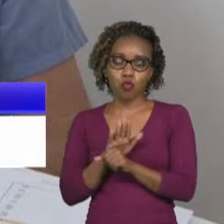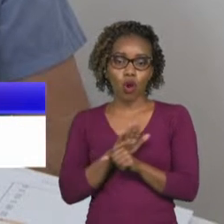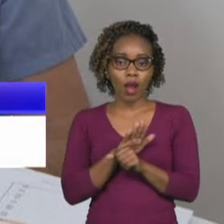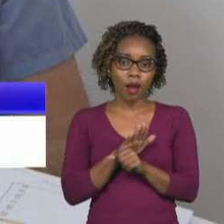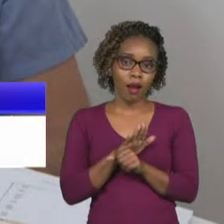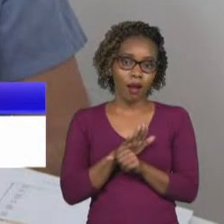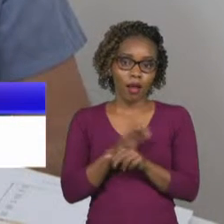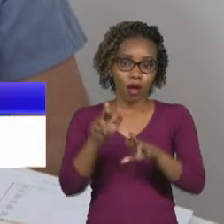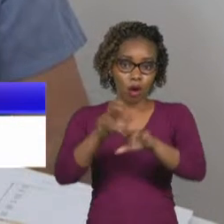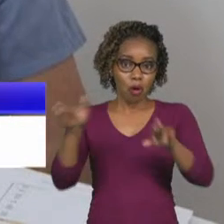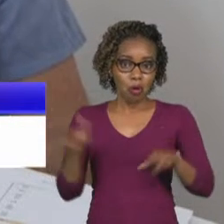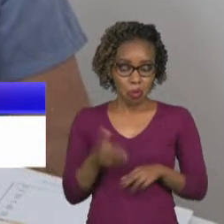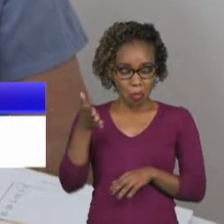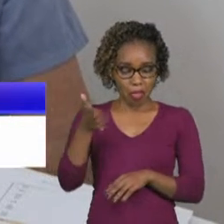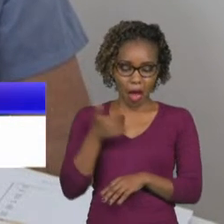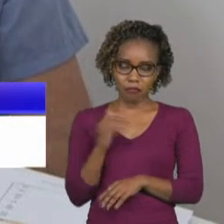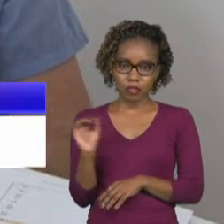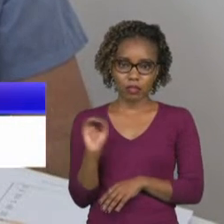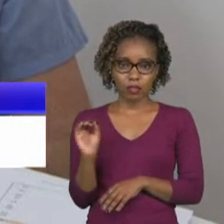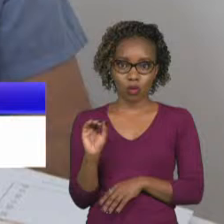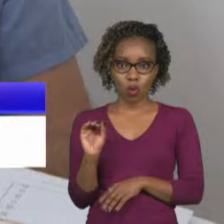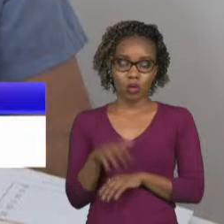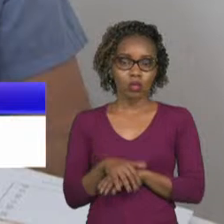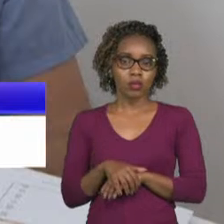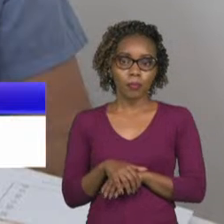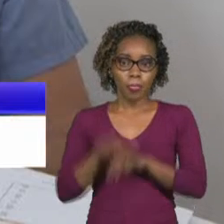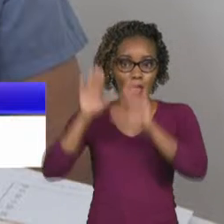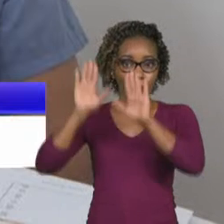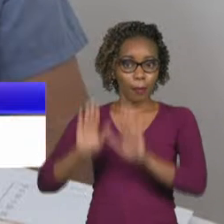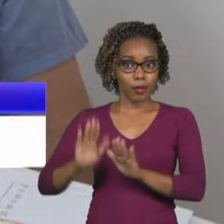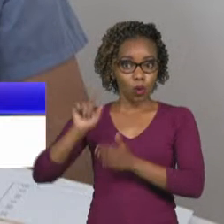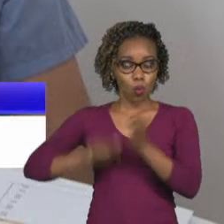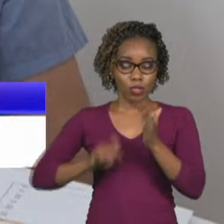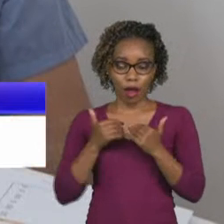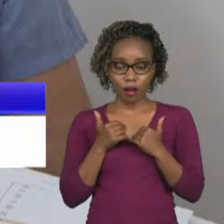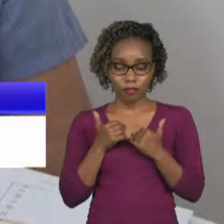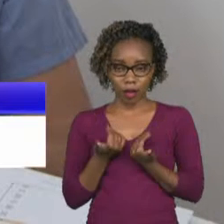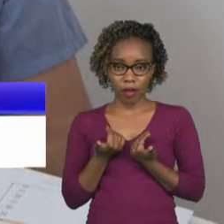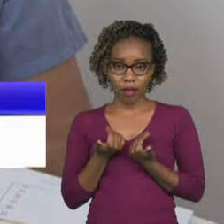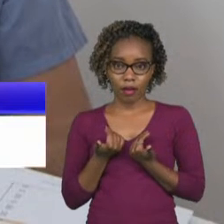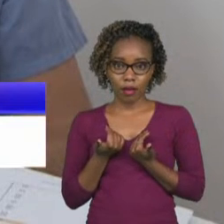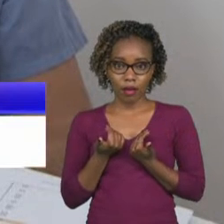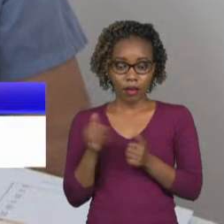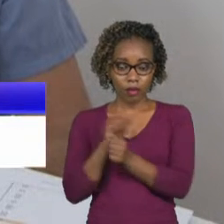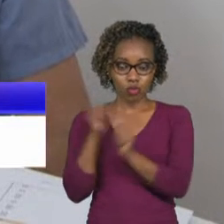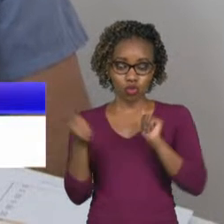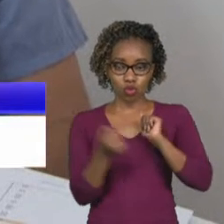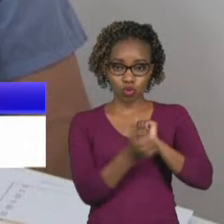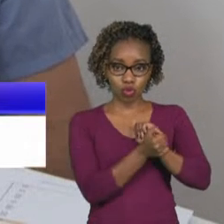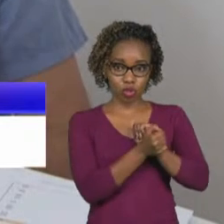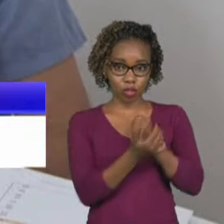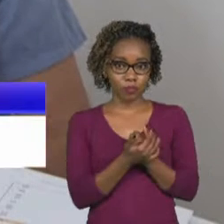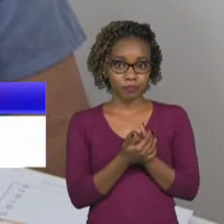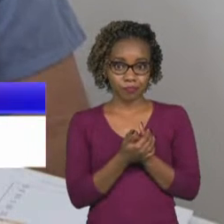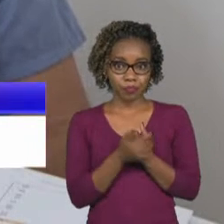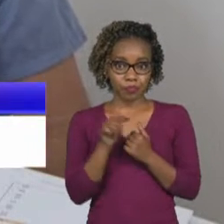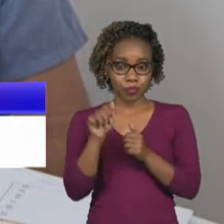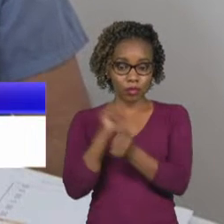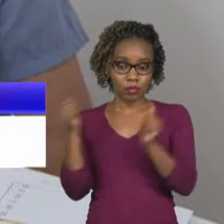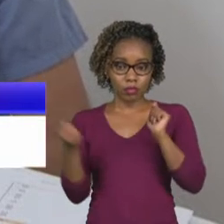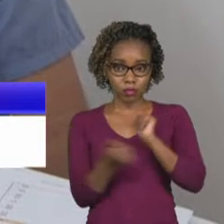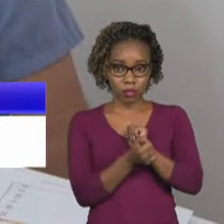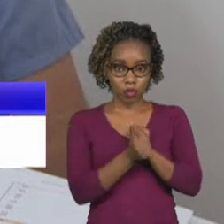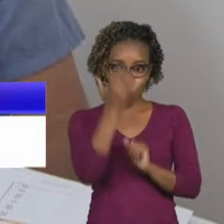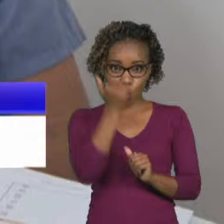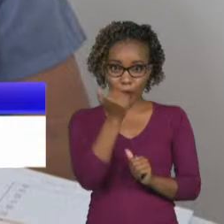We have no more room available. What saves us is that there is a rather rapid turnover. And this turnover has been made possible,